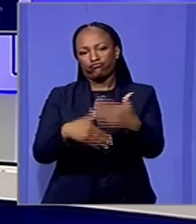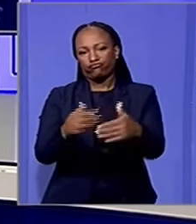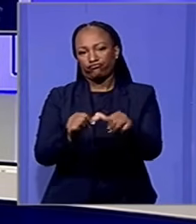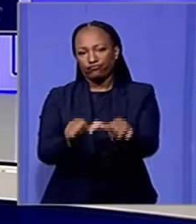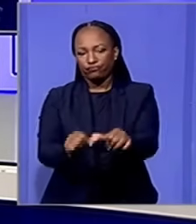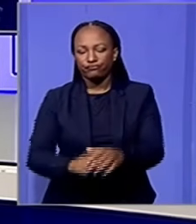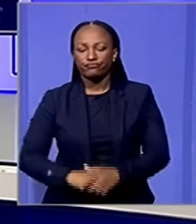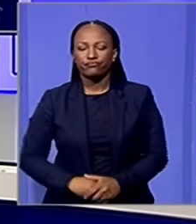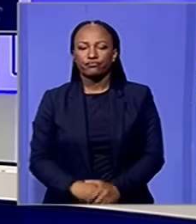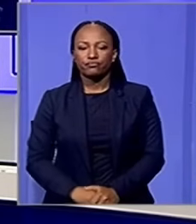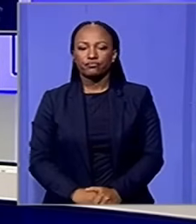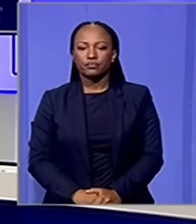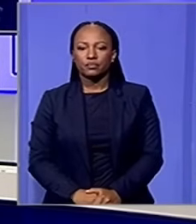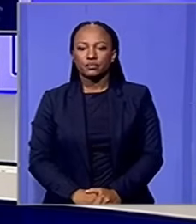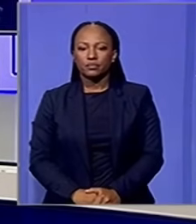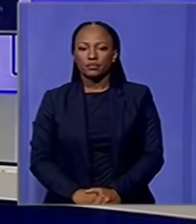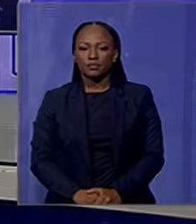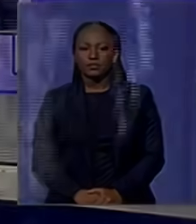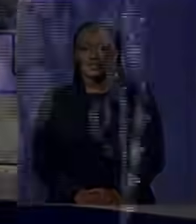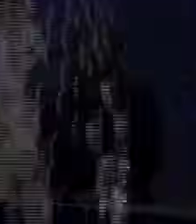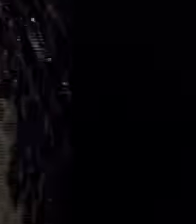pele.